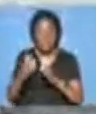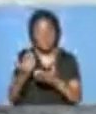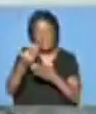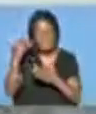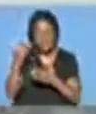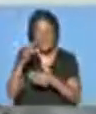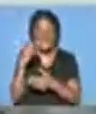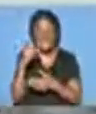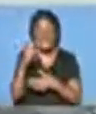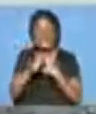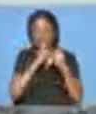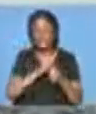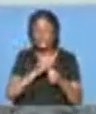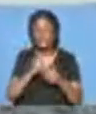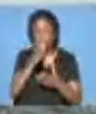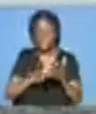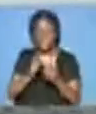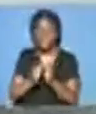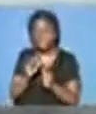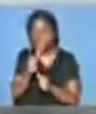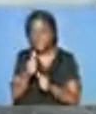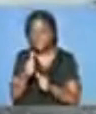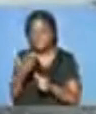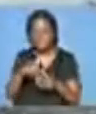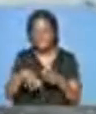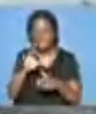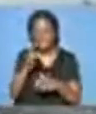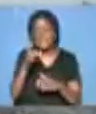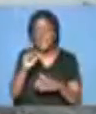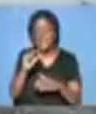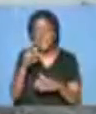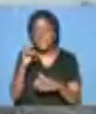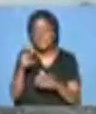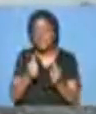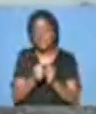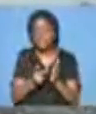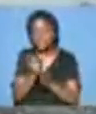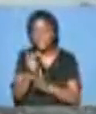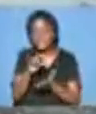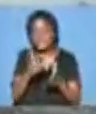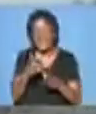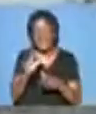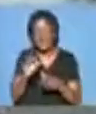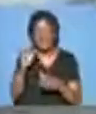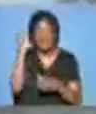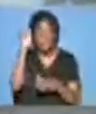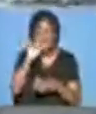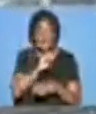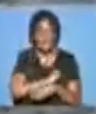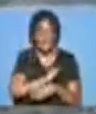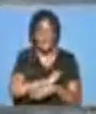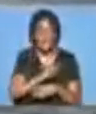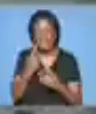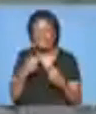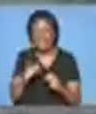alongside others back in 2018 with the shooting death of 17-year-old Sean Augustine and the attempted murder of Jason Campbell, a